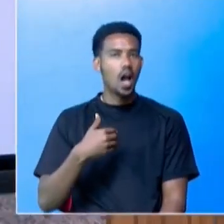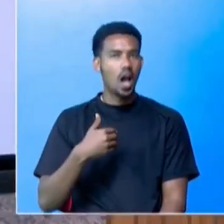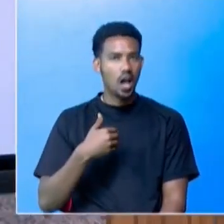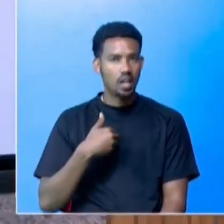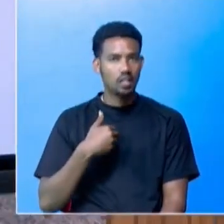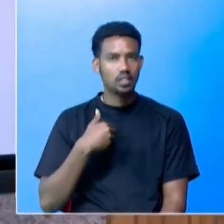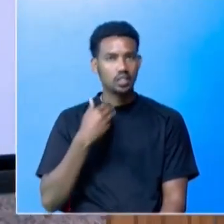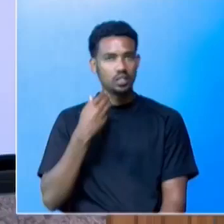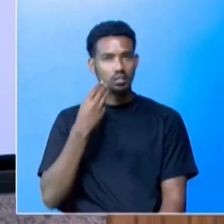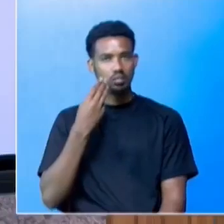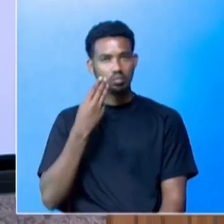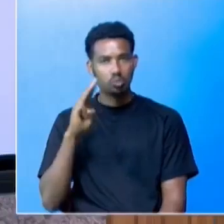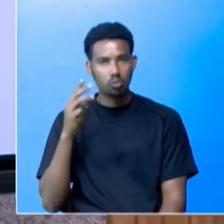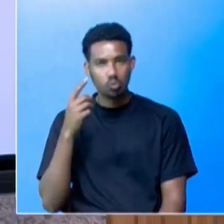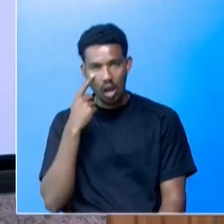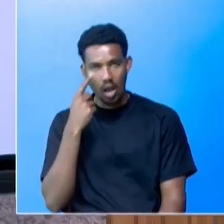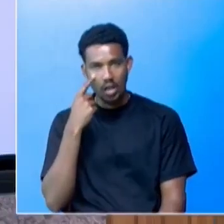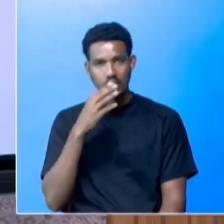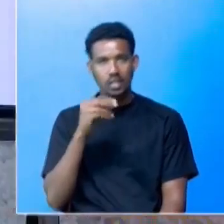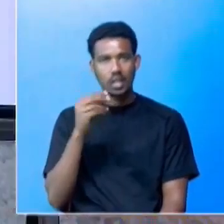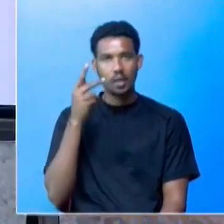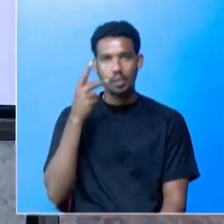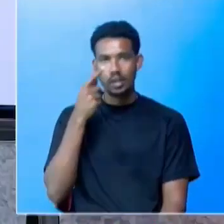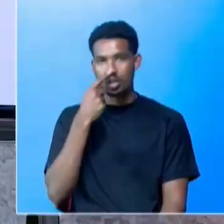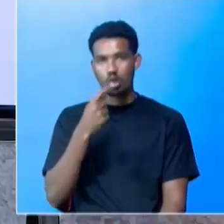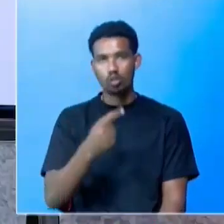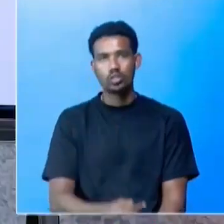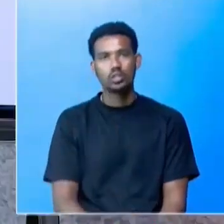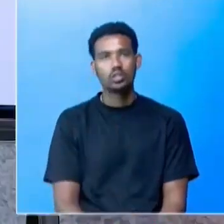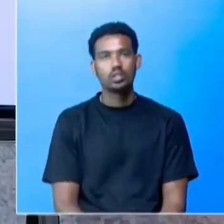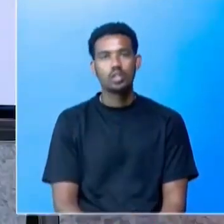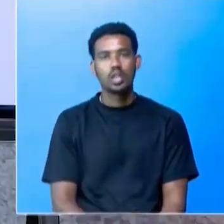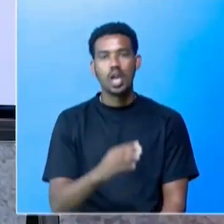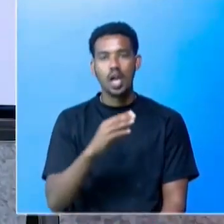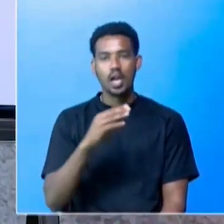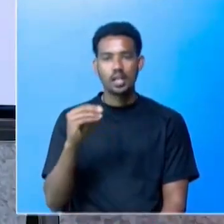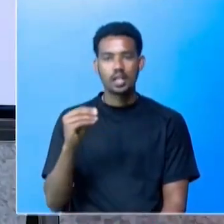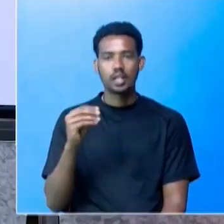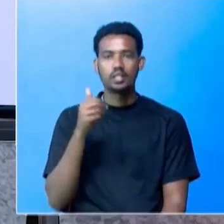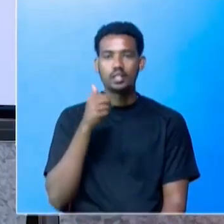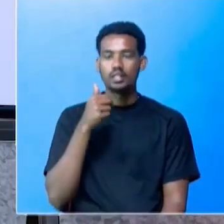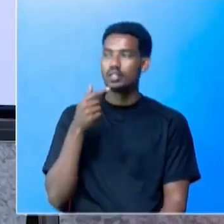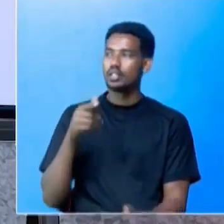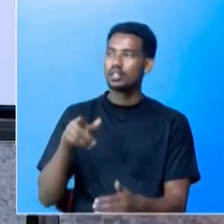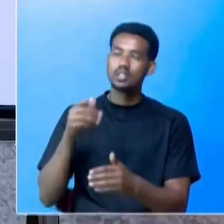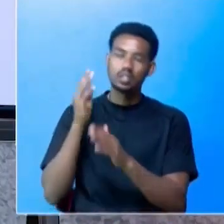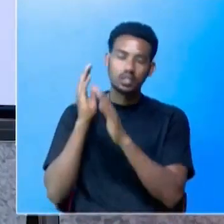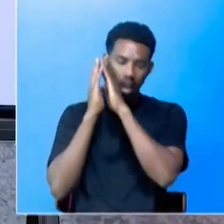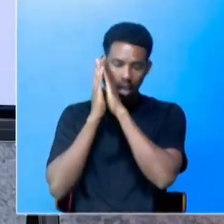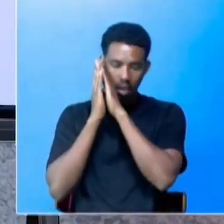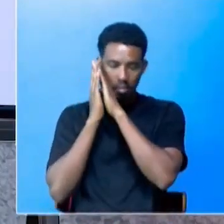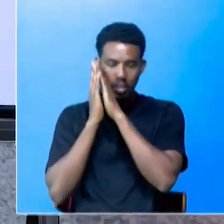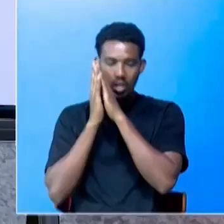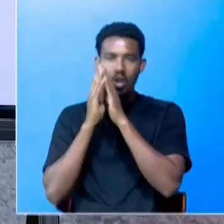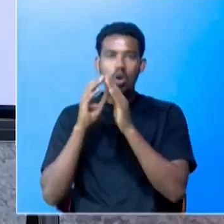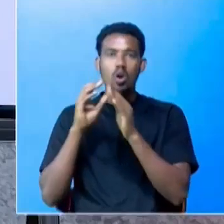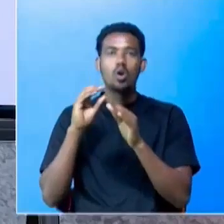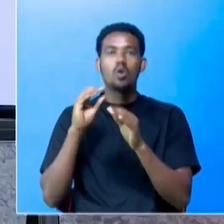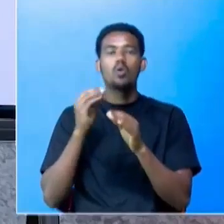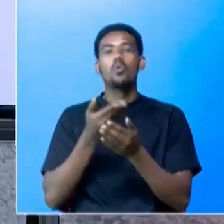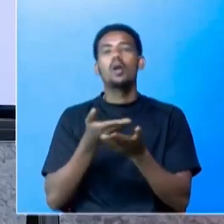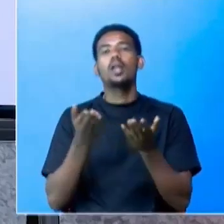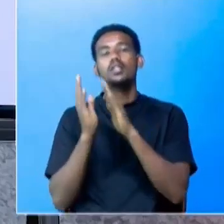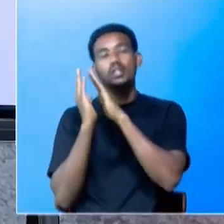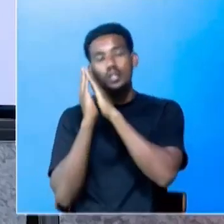blue eyes and pink nose. And also here is a student, she sleeps on where?